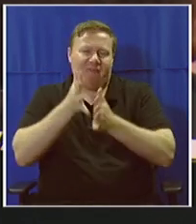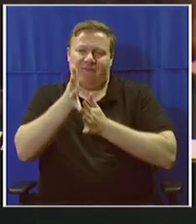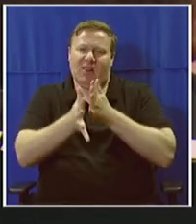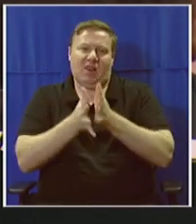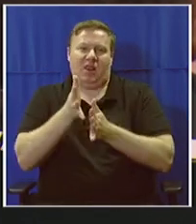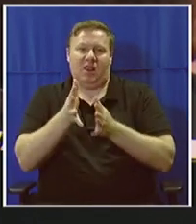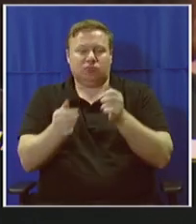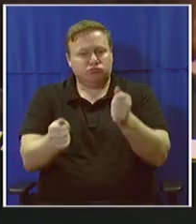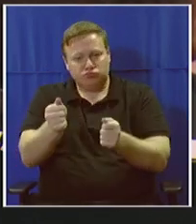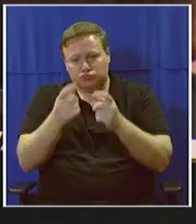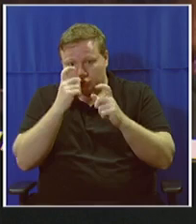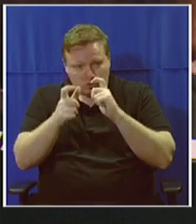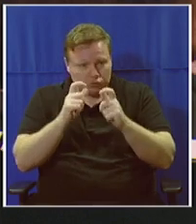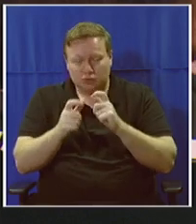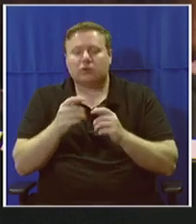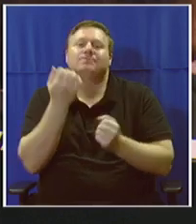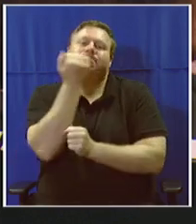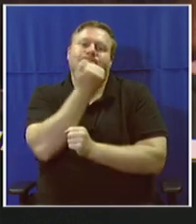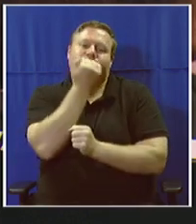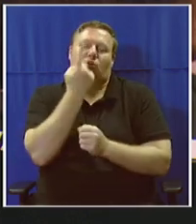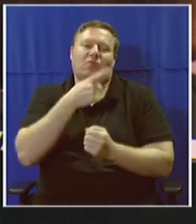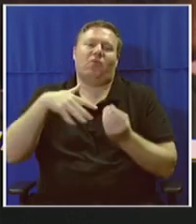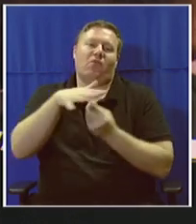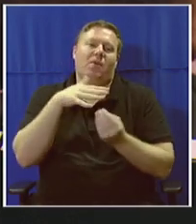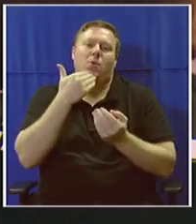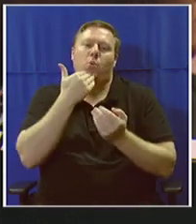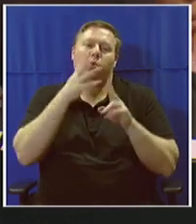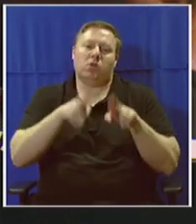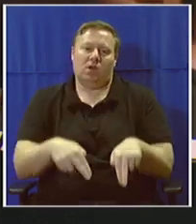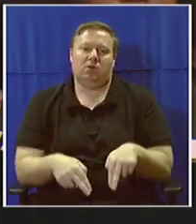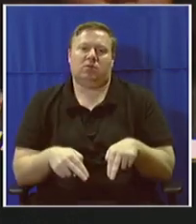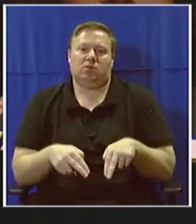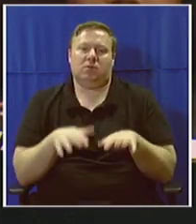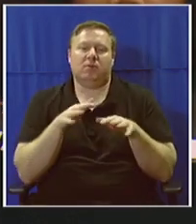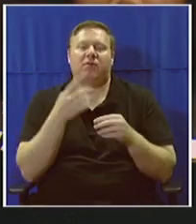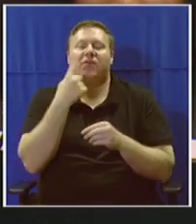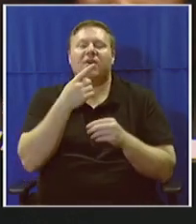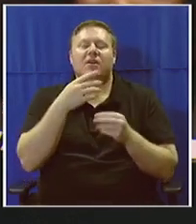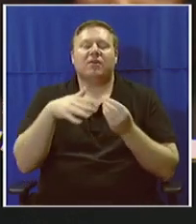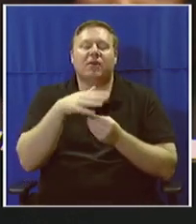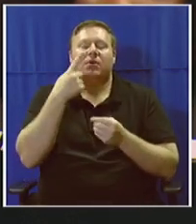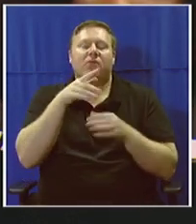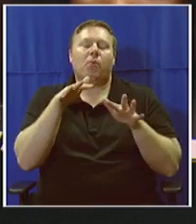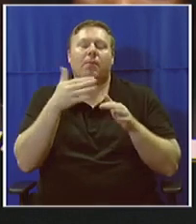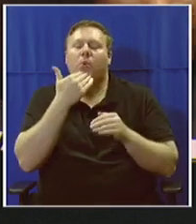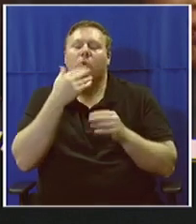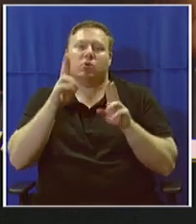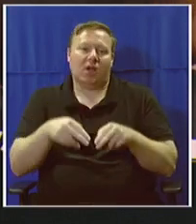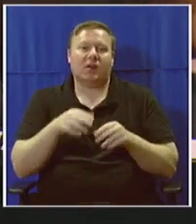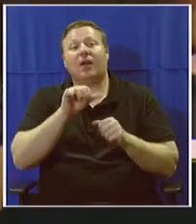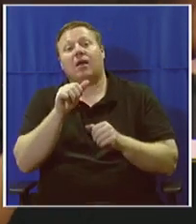and conveys condolences to the families of the deceased and wishes those injured speedy recovery. I so